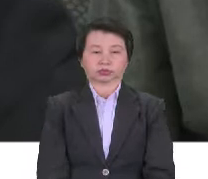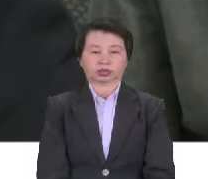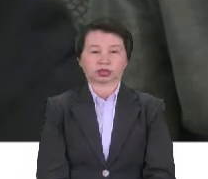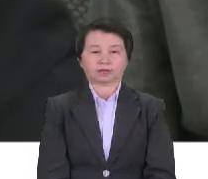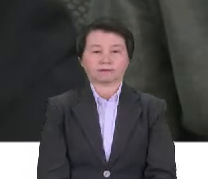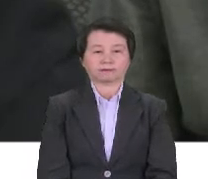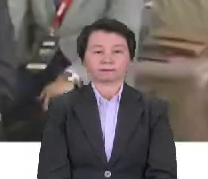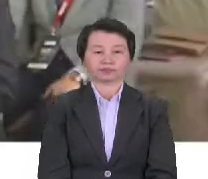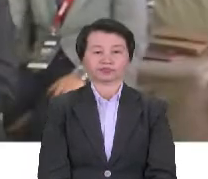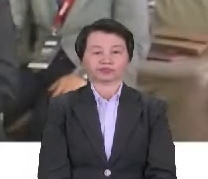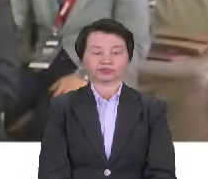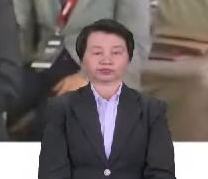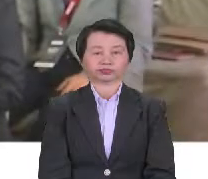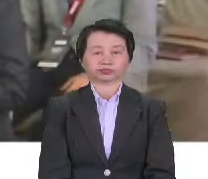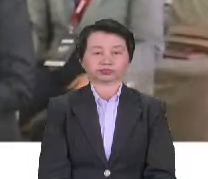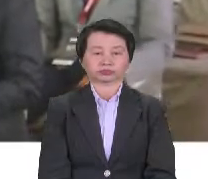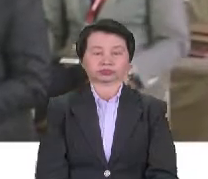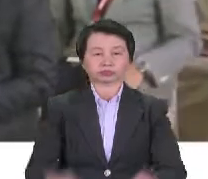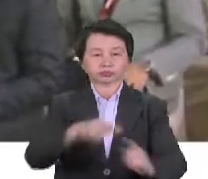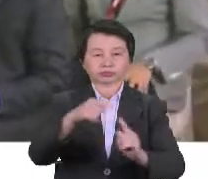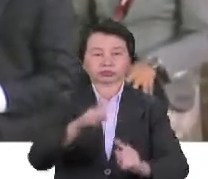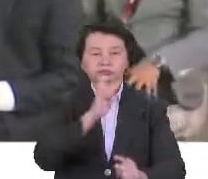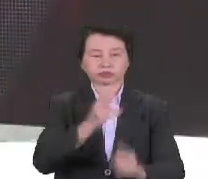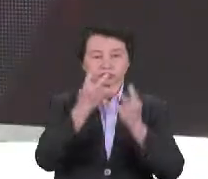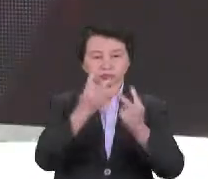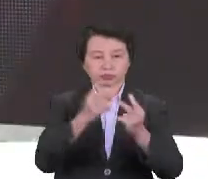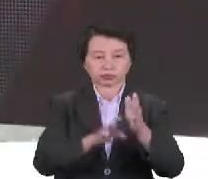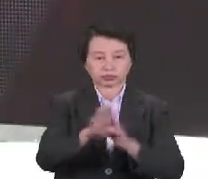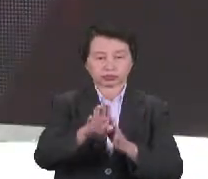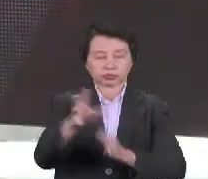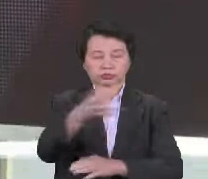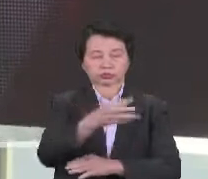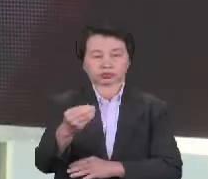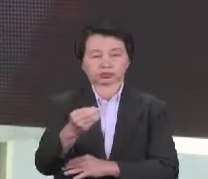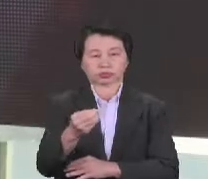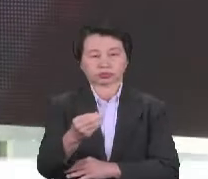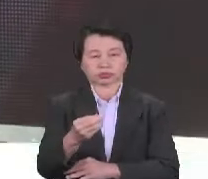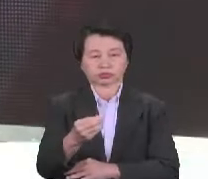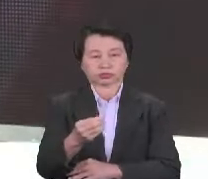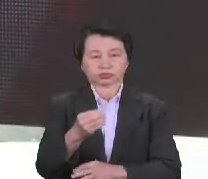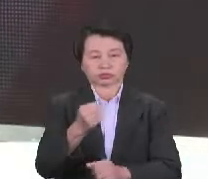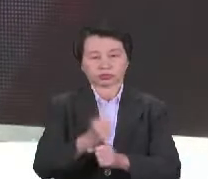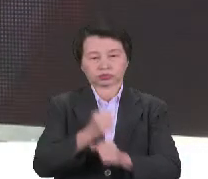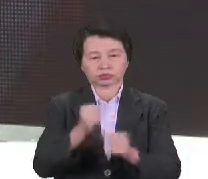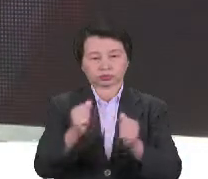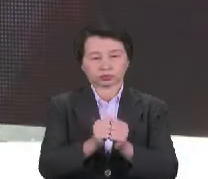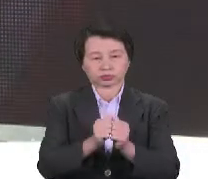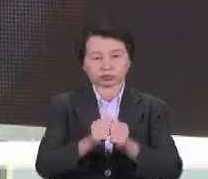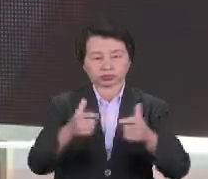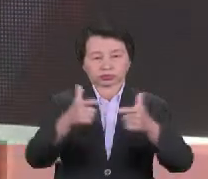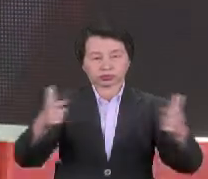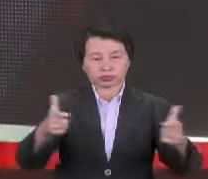When we sit in sessions, we look at developing the industry. And then, working with the tech giant